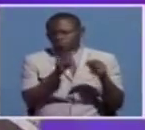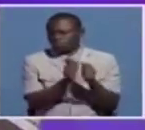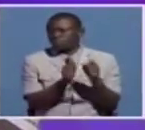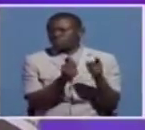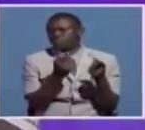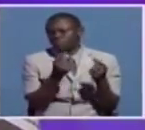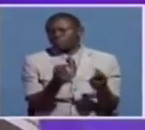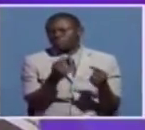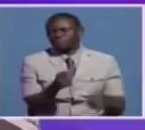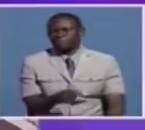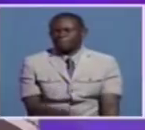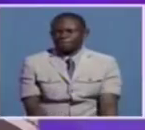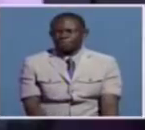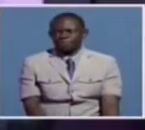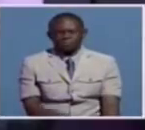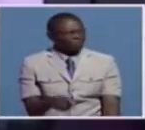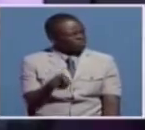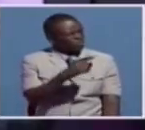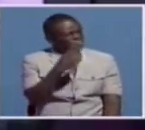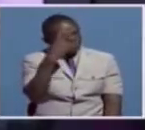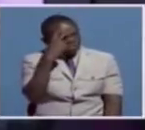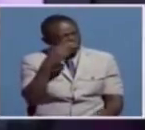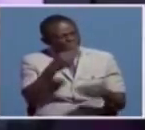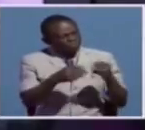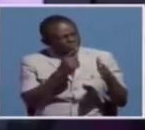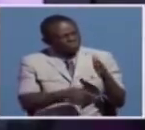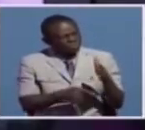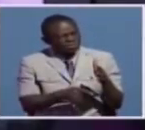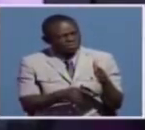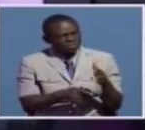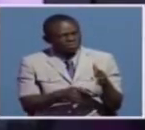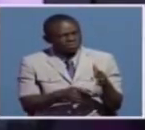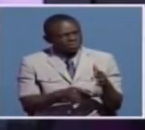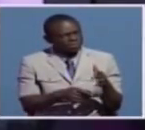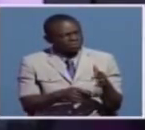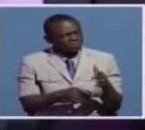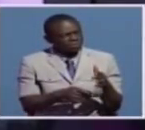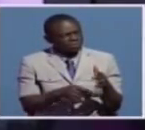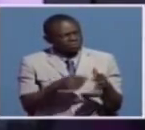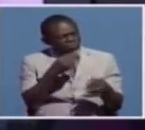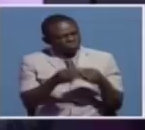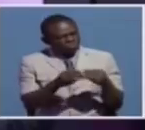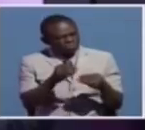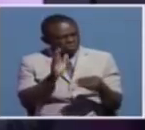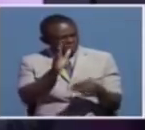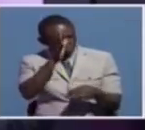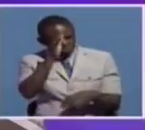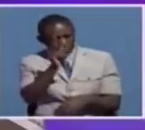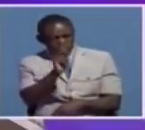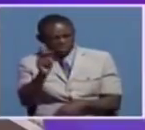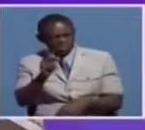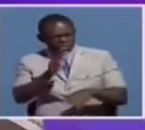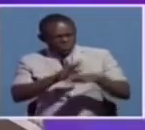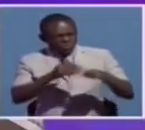was happening. So when you say guarding, what do you mean? They were youths. He had a yes. Security. Well, those